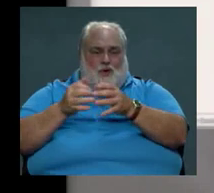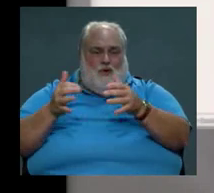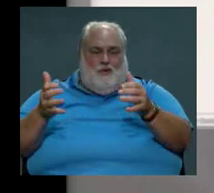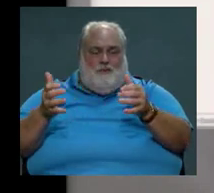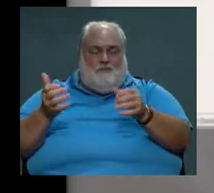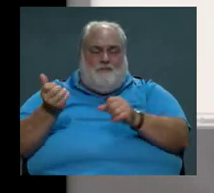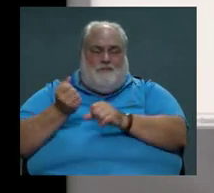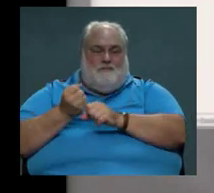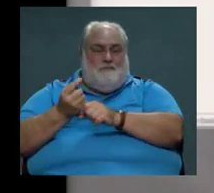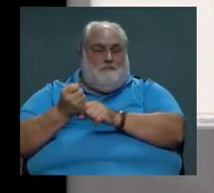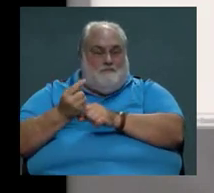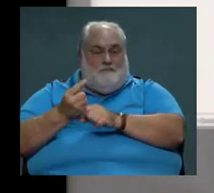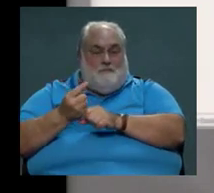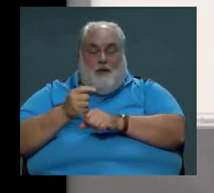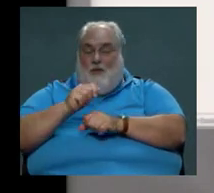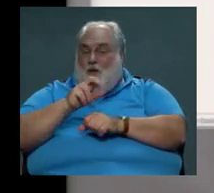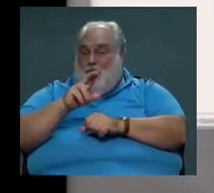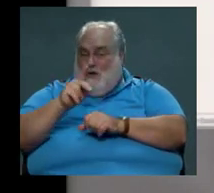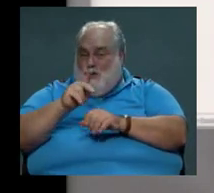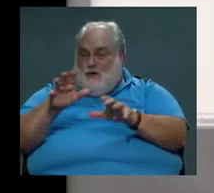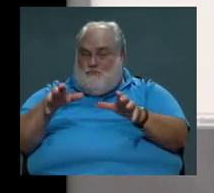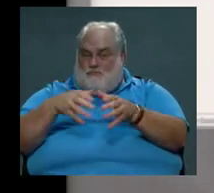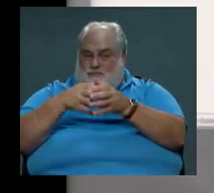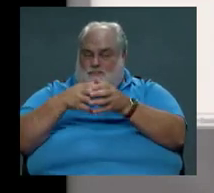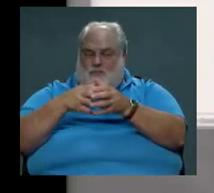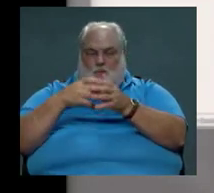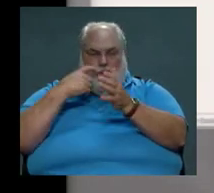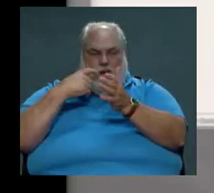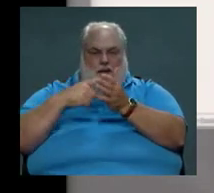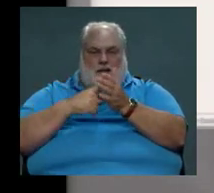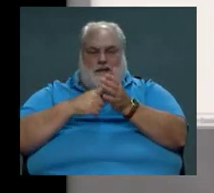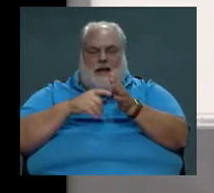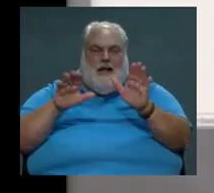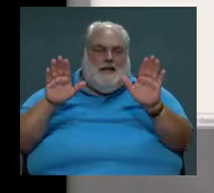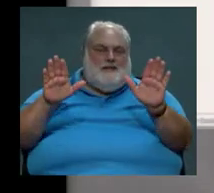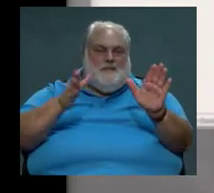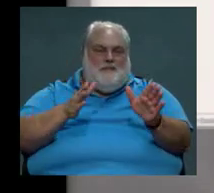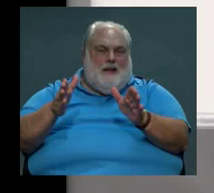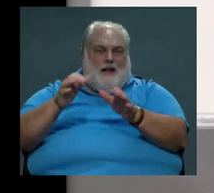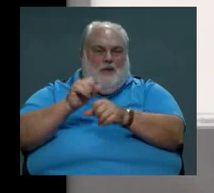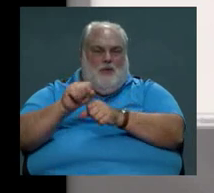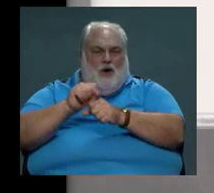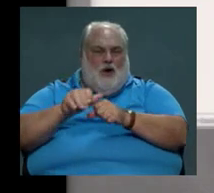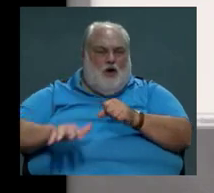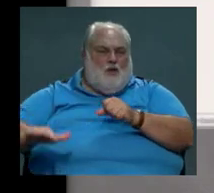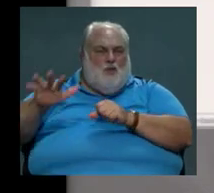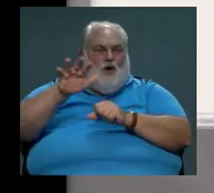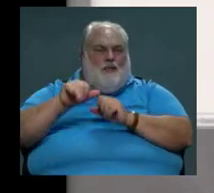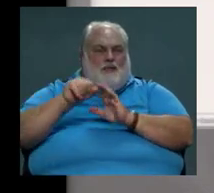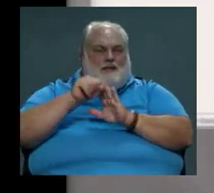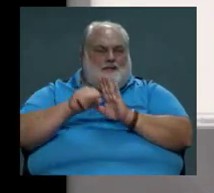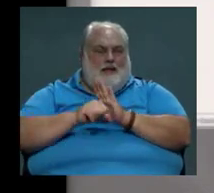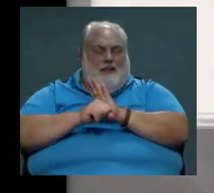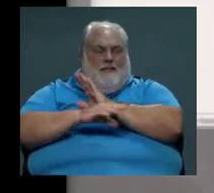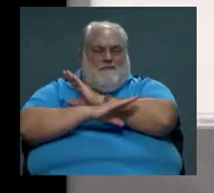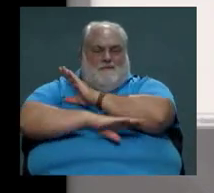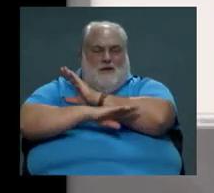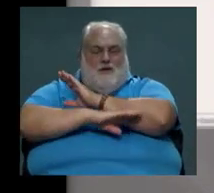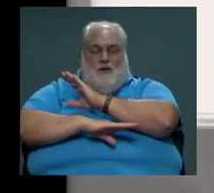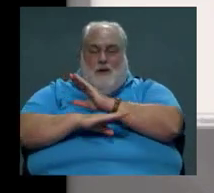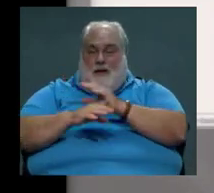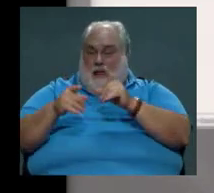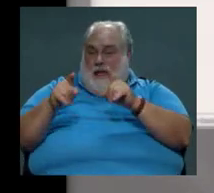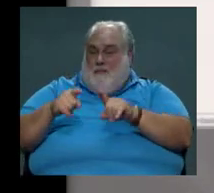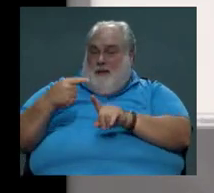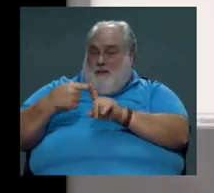year, the Arkansas chapter recognizes excellent planning work across the state at our fall conference, which was held in Siloam Springs